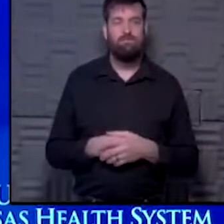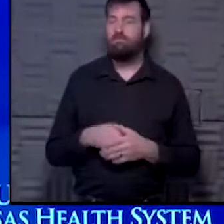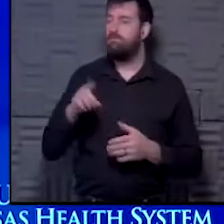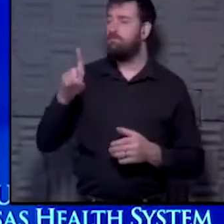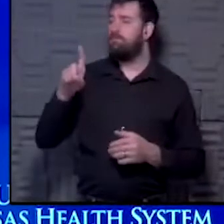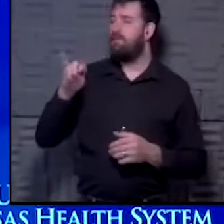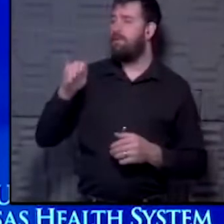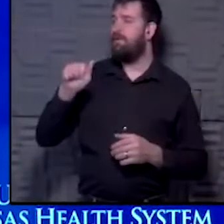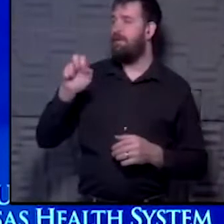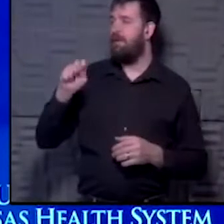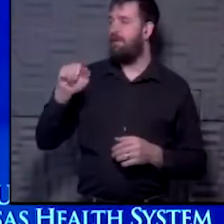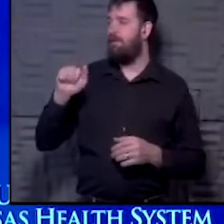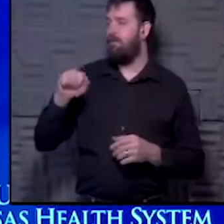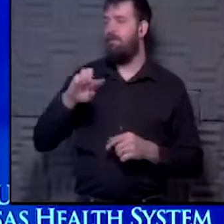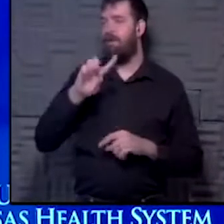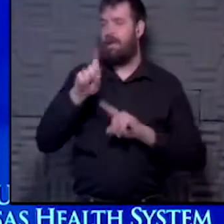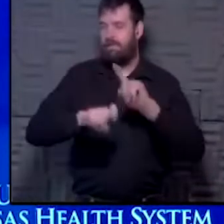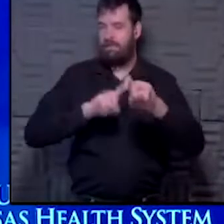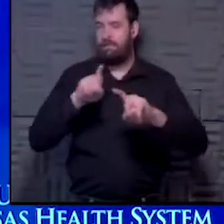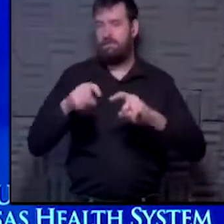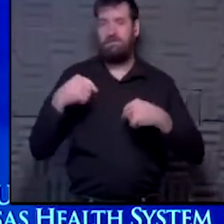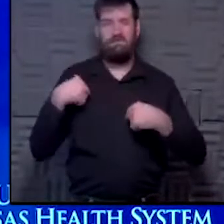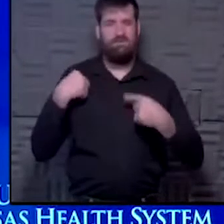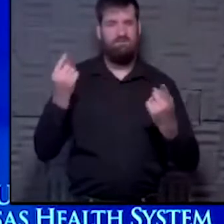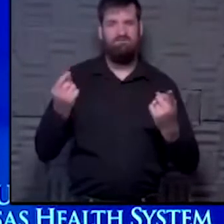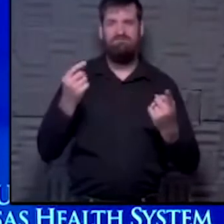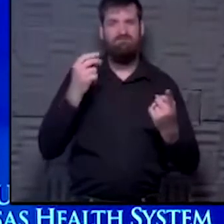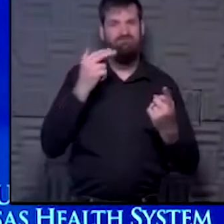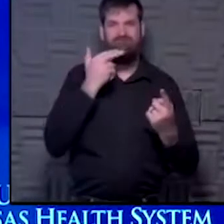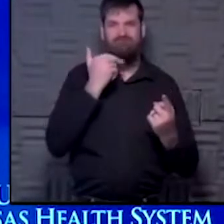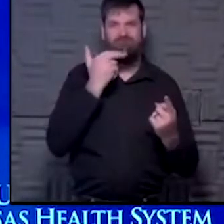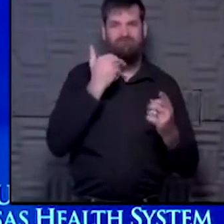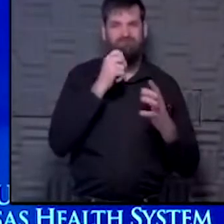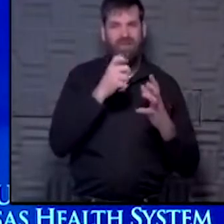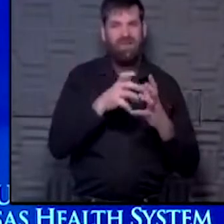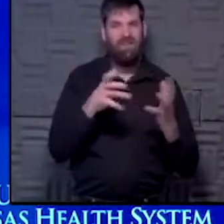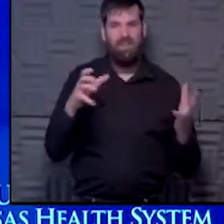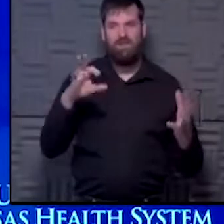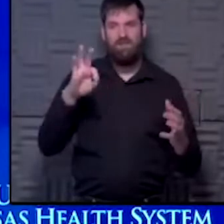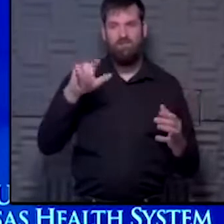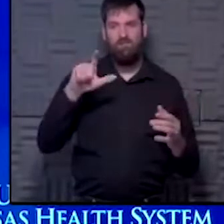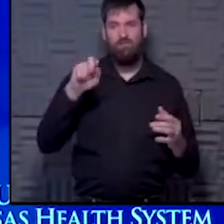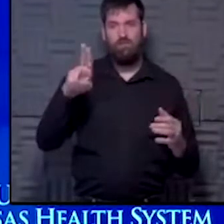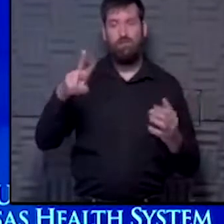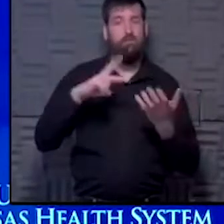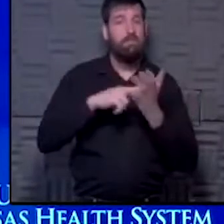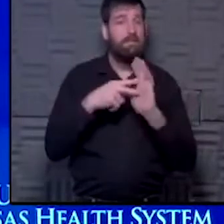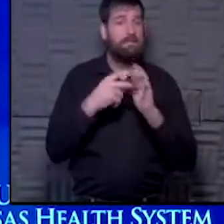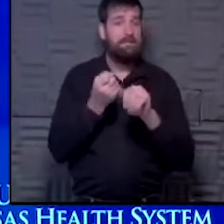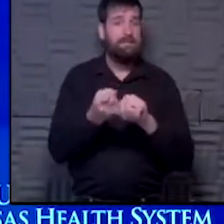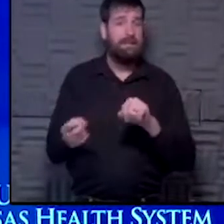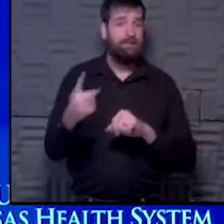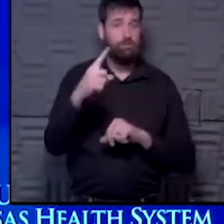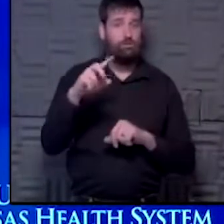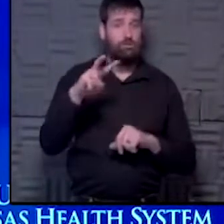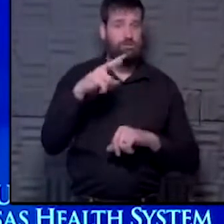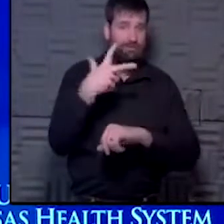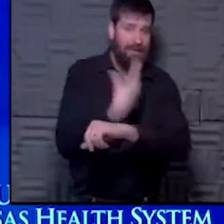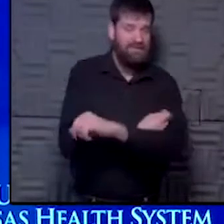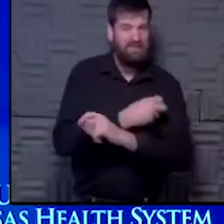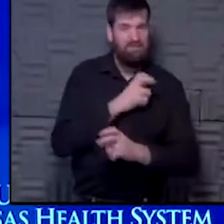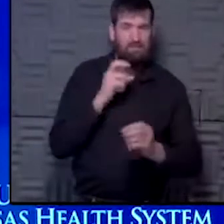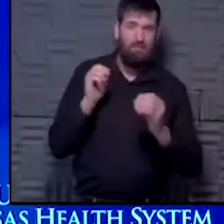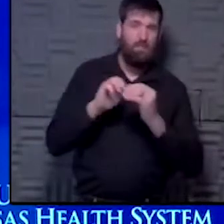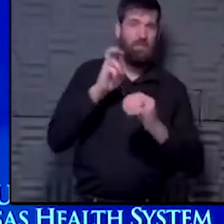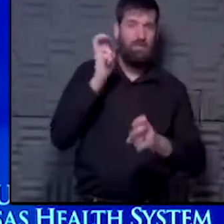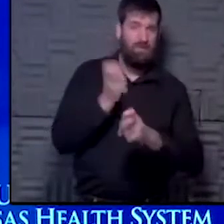Diana's asking, I've been seeing that since there's so little flu this year, it might be difficult to make next season's flu vaccine. Do we have to worry about a